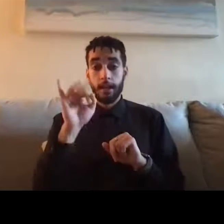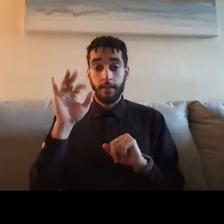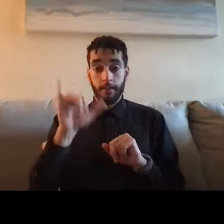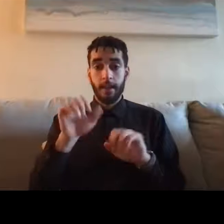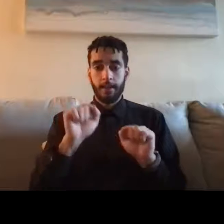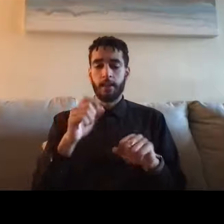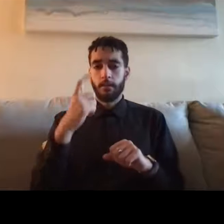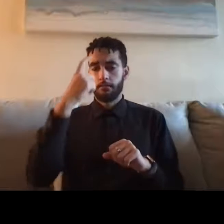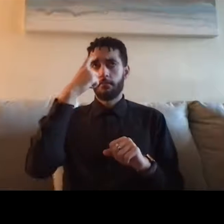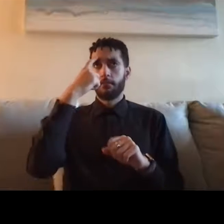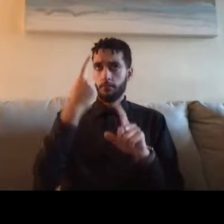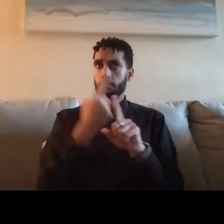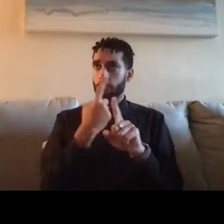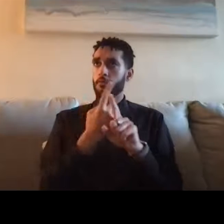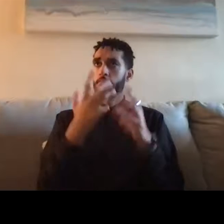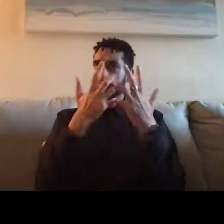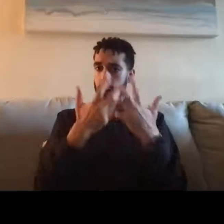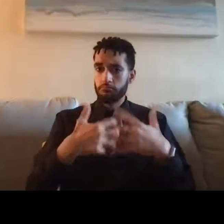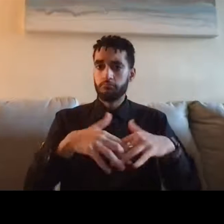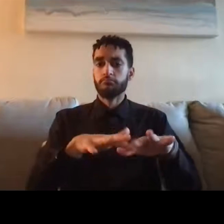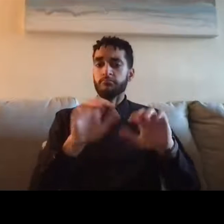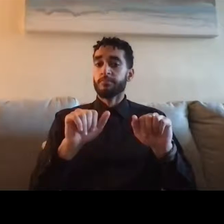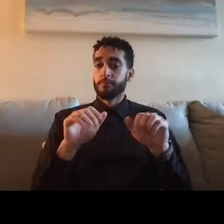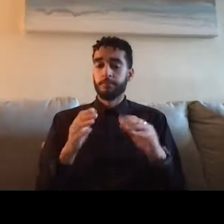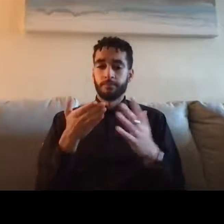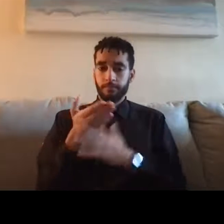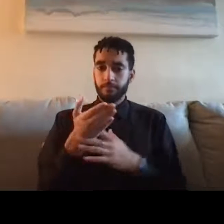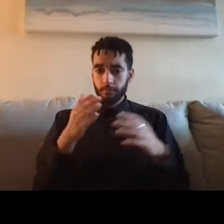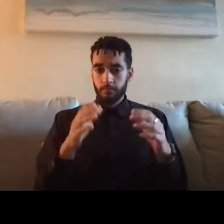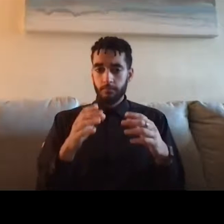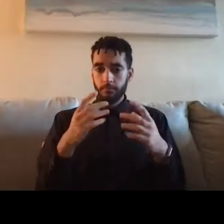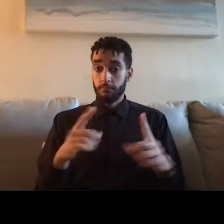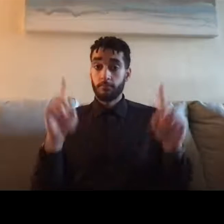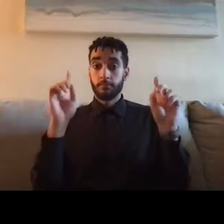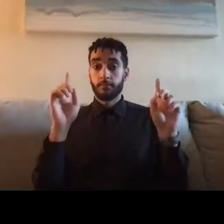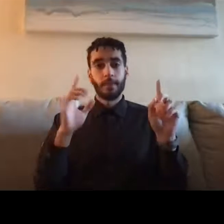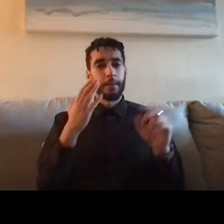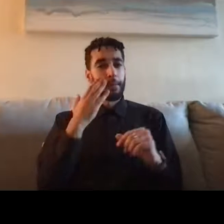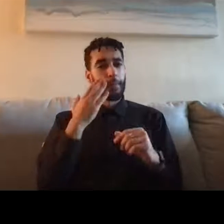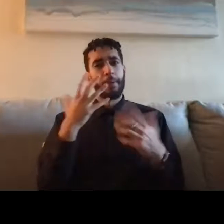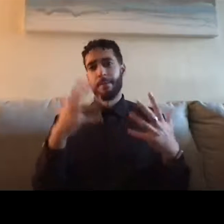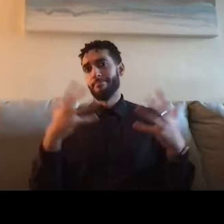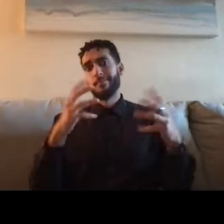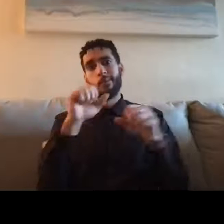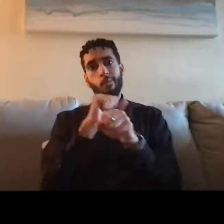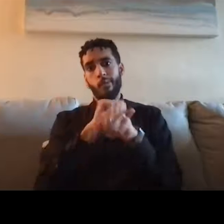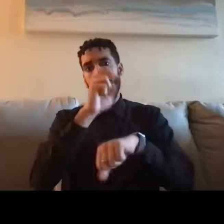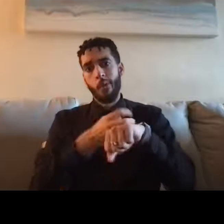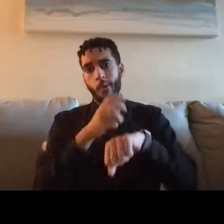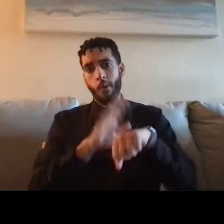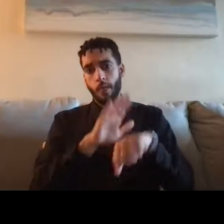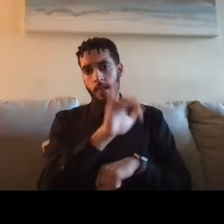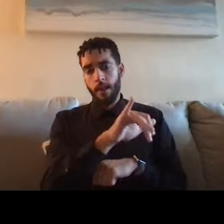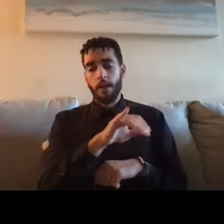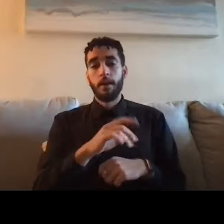comprehensively and thoughtfully, which I know that's what state staff are working on so hard right now, with an eye